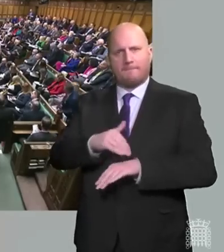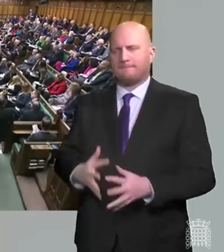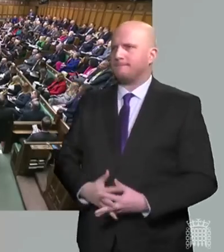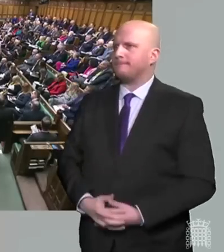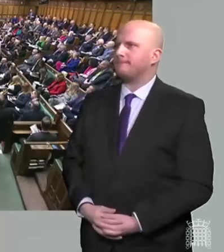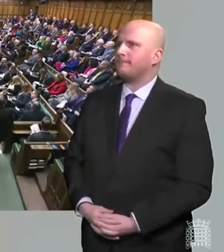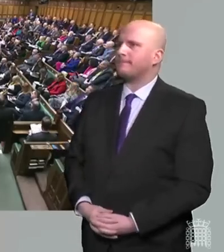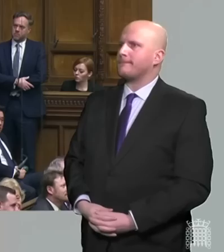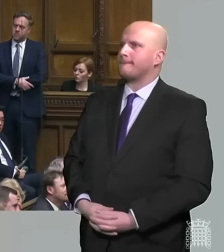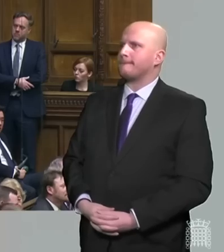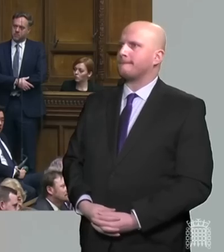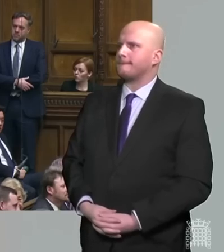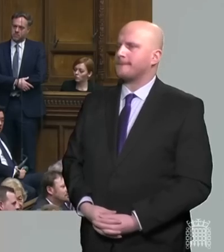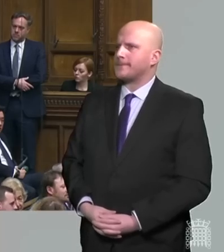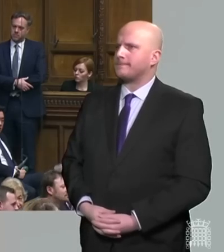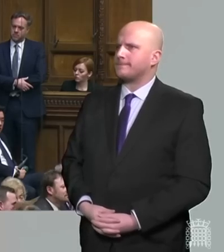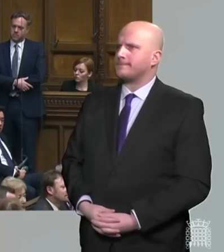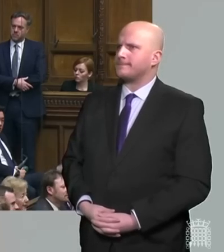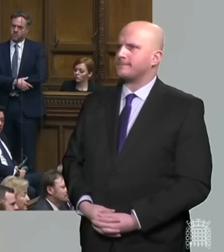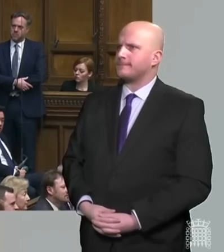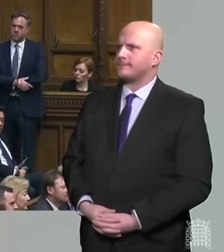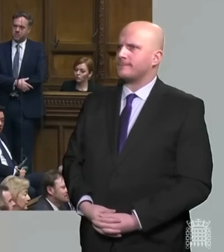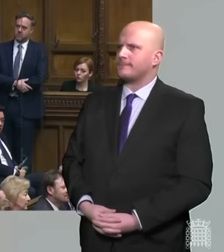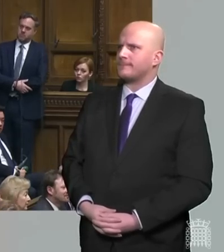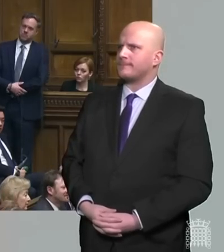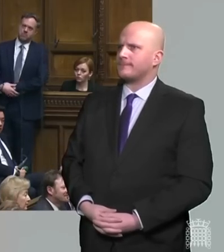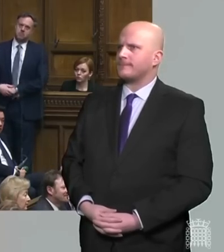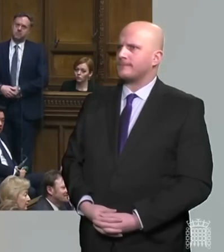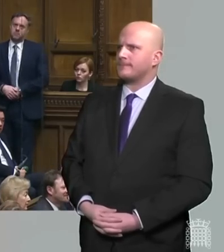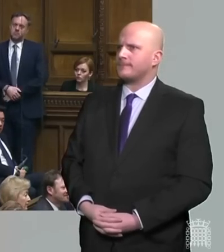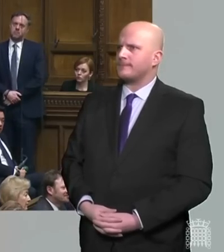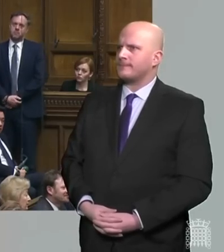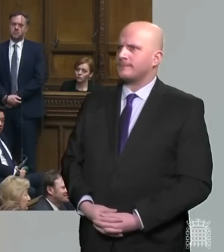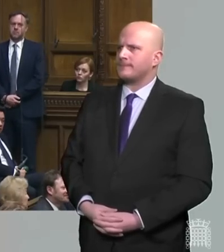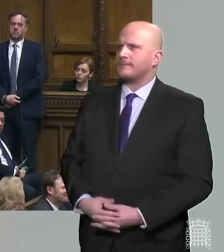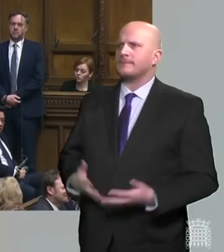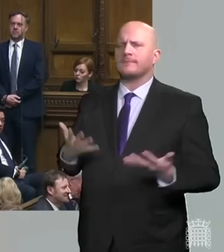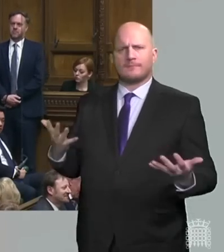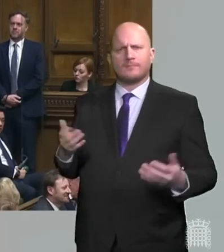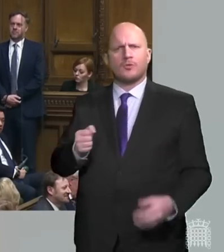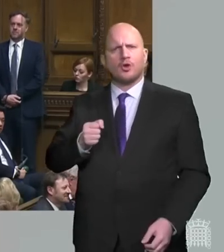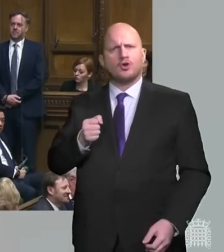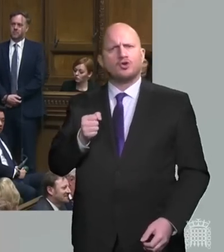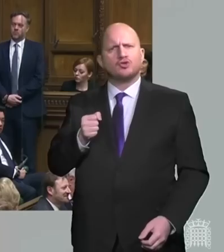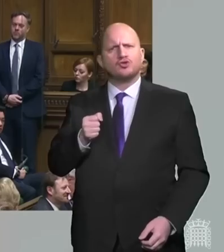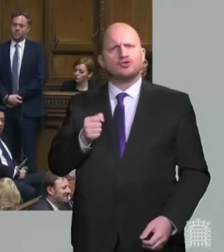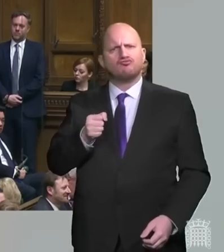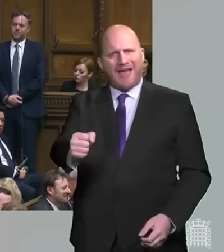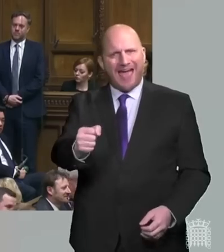Thank you, Mr Speaker. The Trans-Pennine Rail upgrade is underway, which is good news,